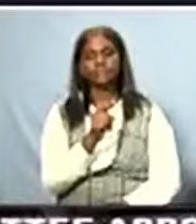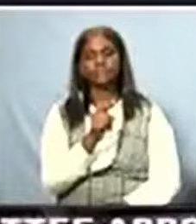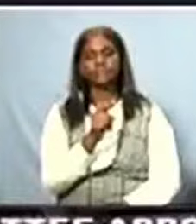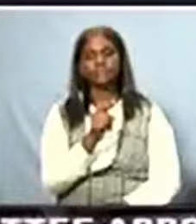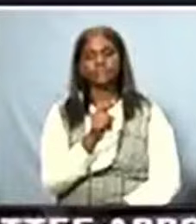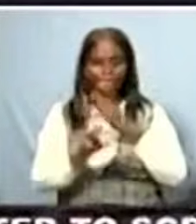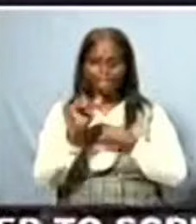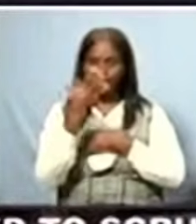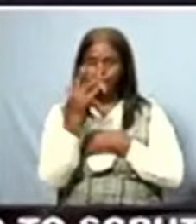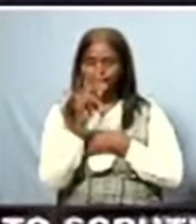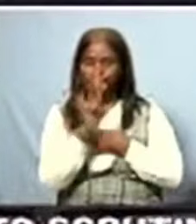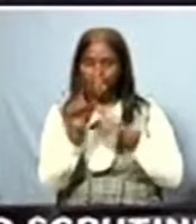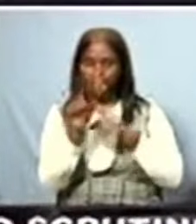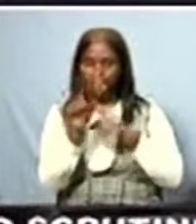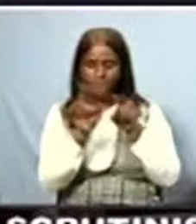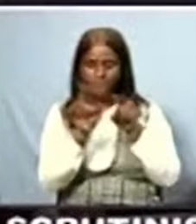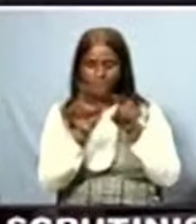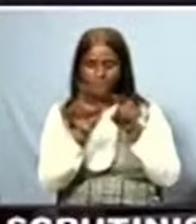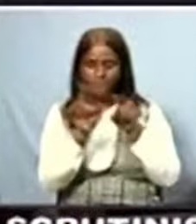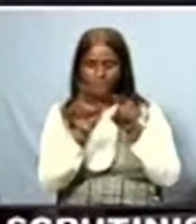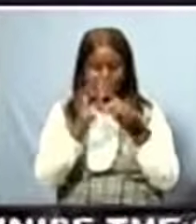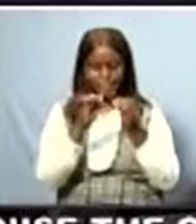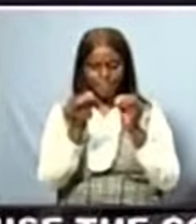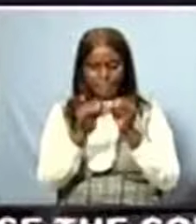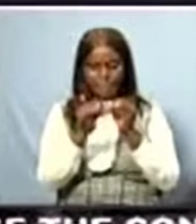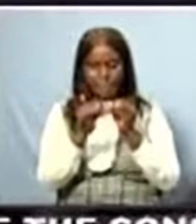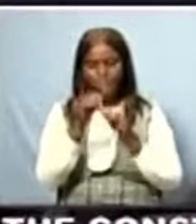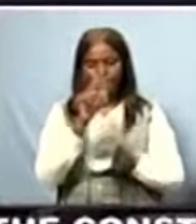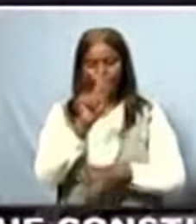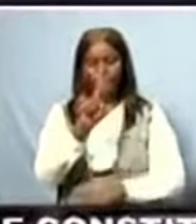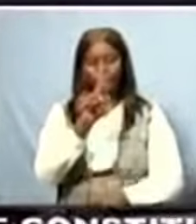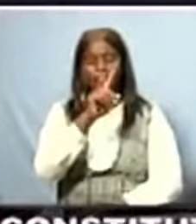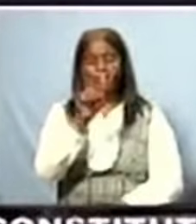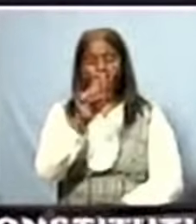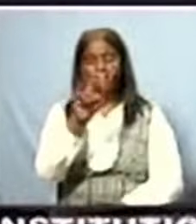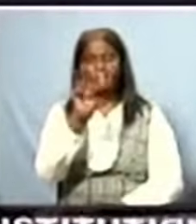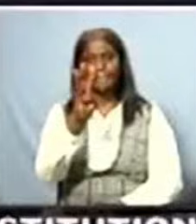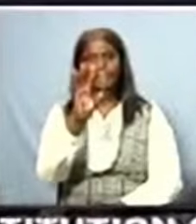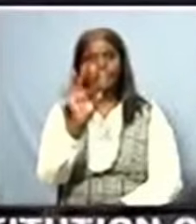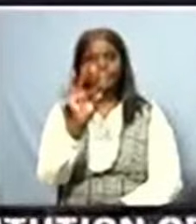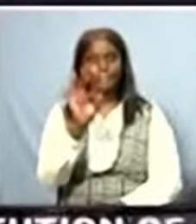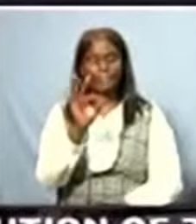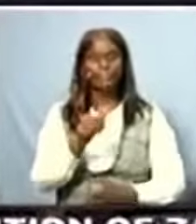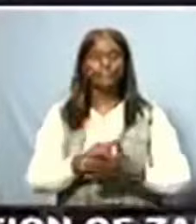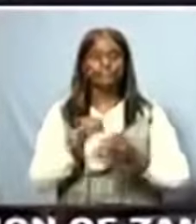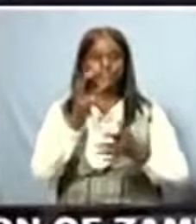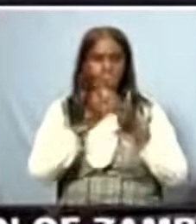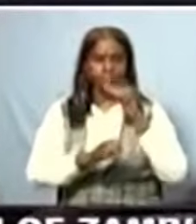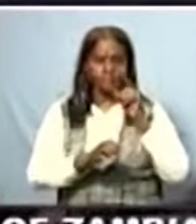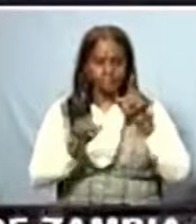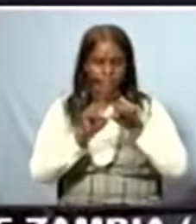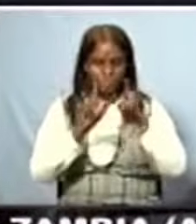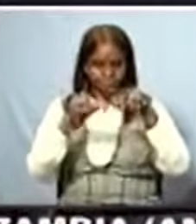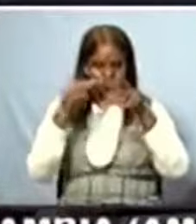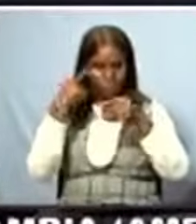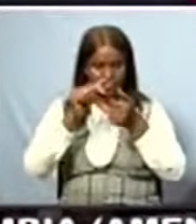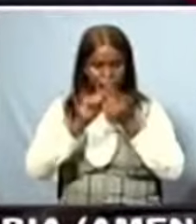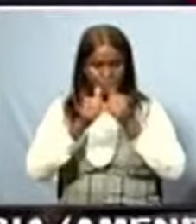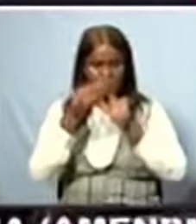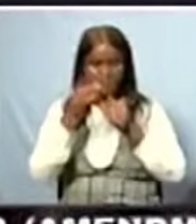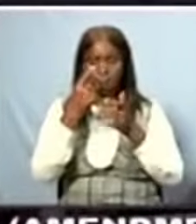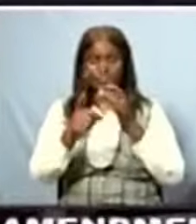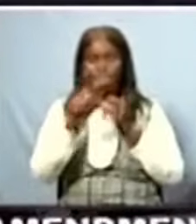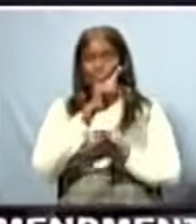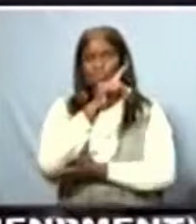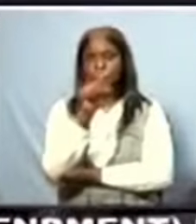Clause 15, amendment of Article 149. The clause provides for the amendment of